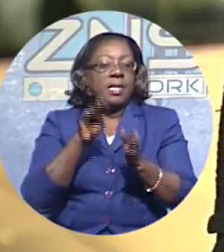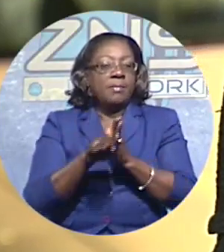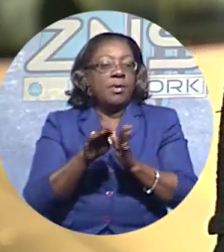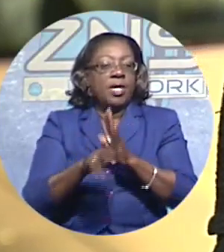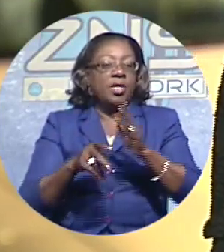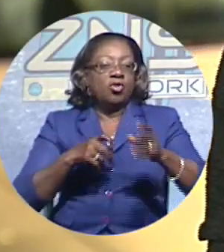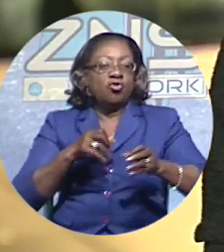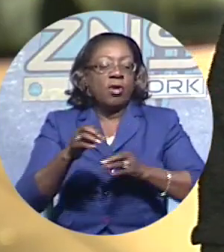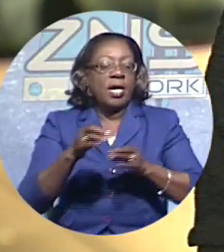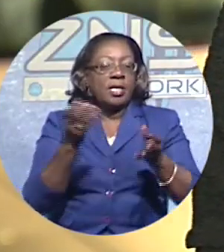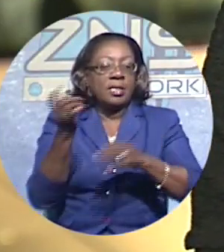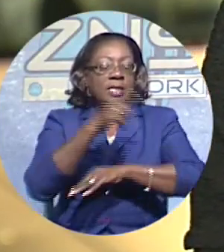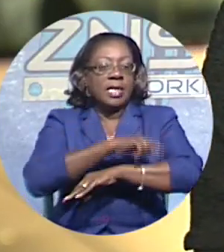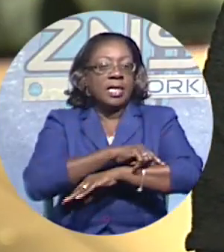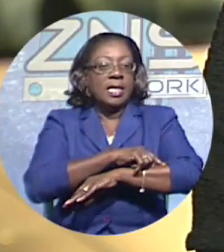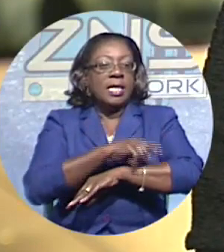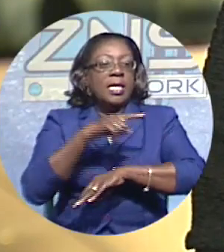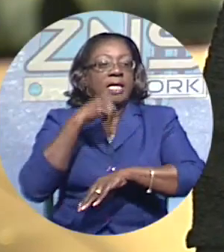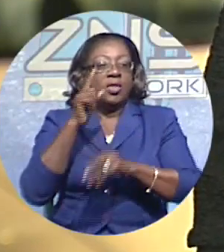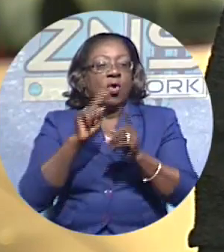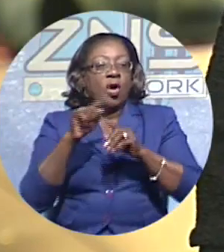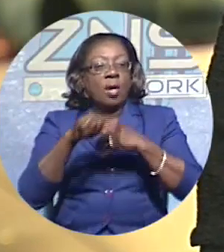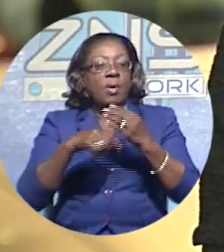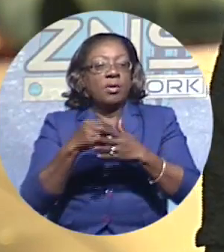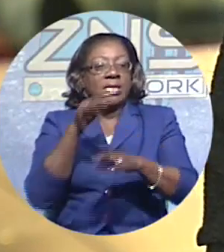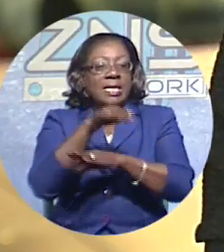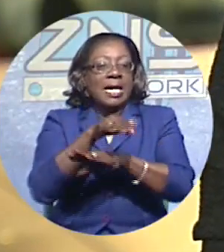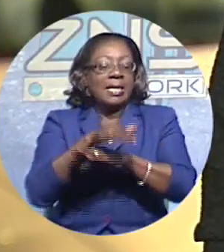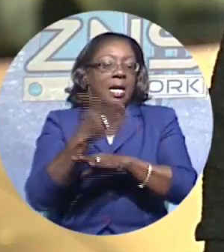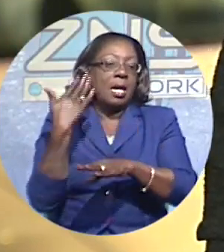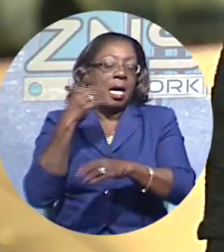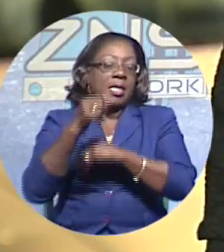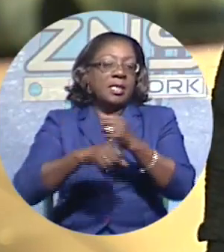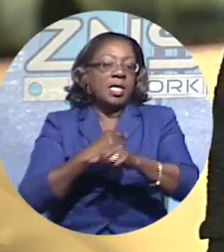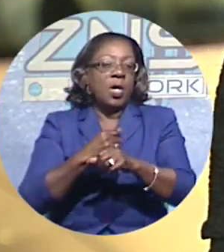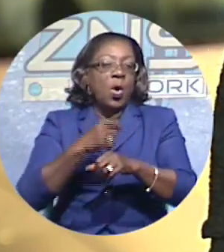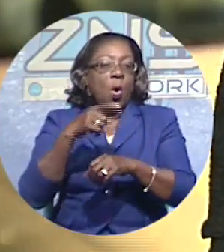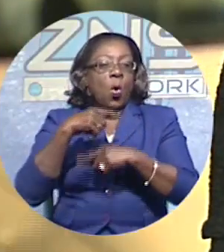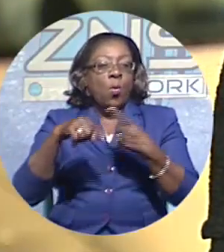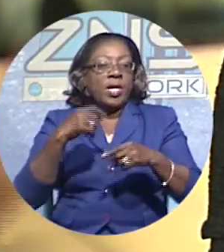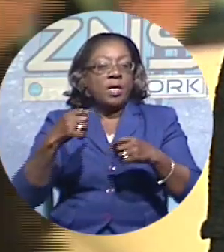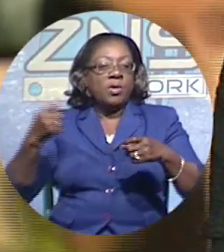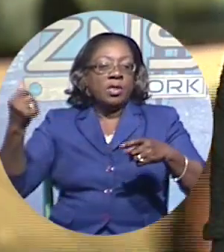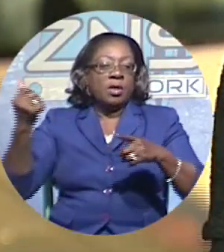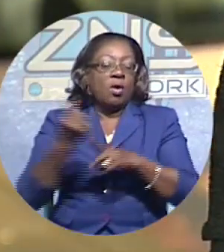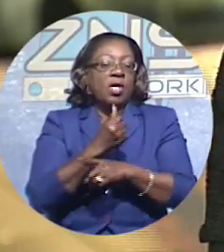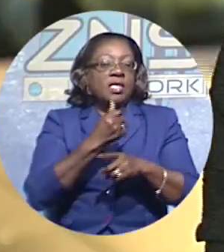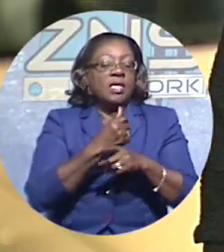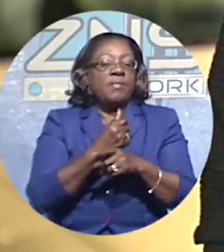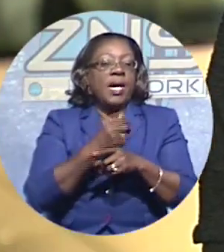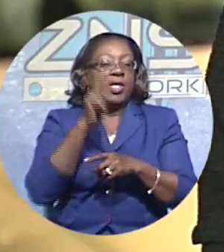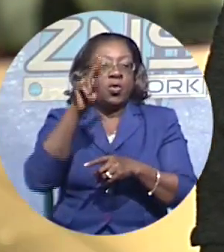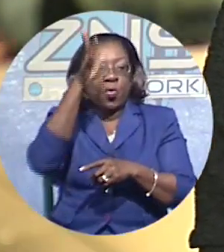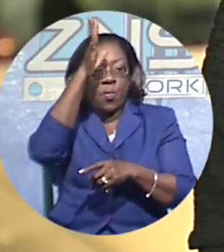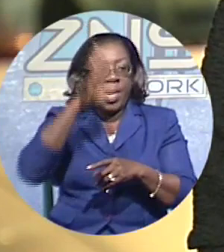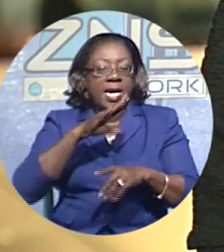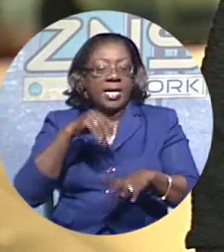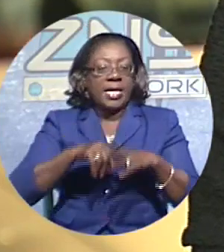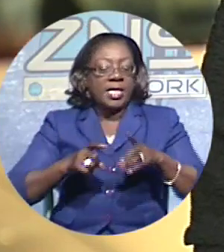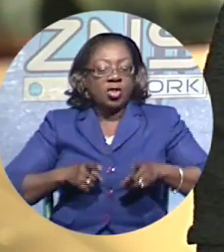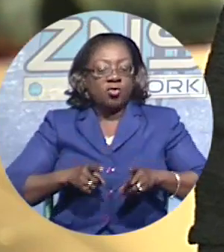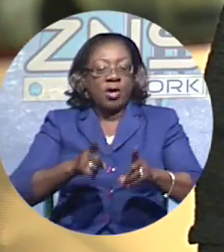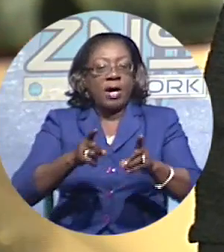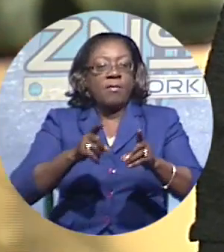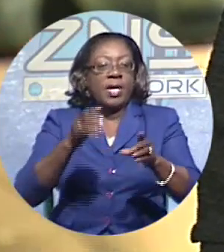the proceedings, Fernander recalled the fateful night back in April of last year when he was accosted by two men in the driveway of his St. Vincent Road